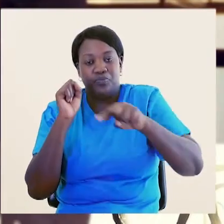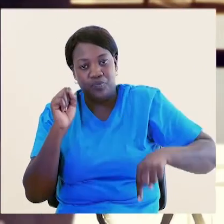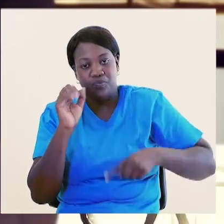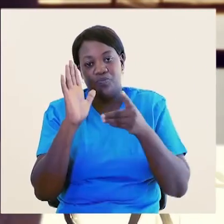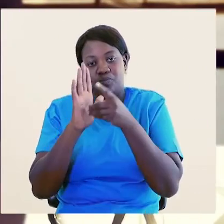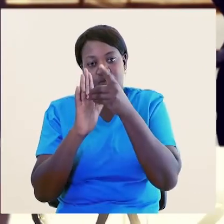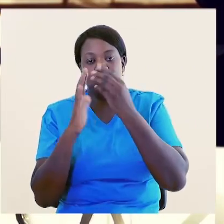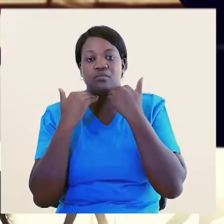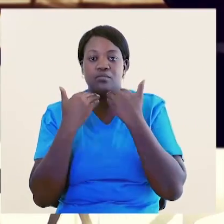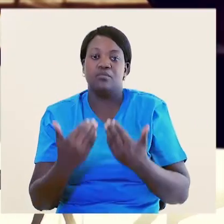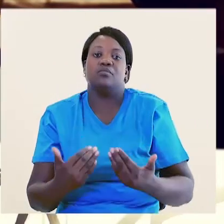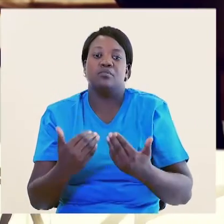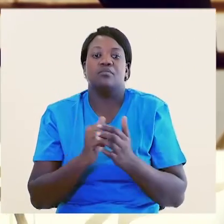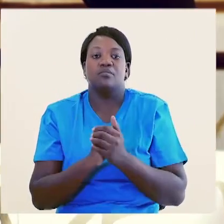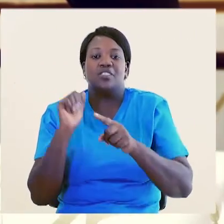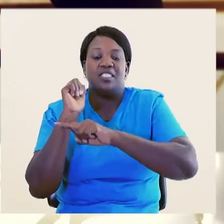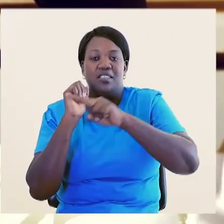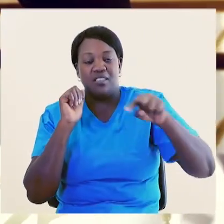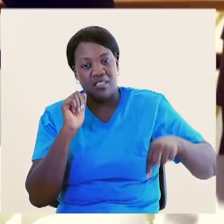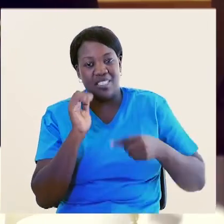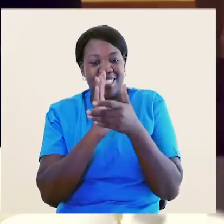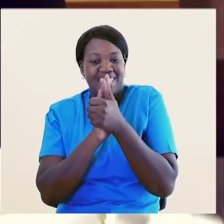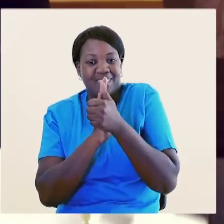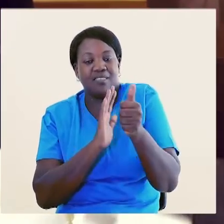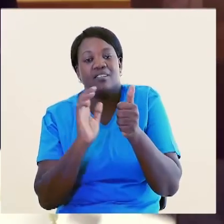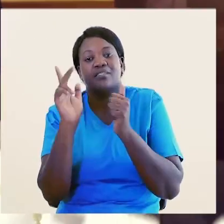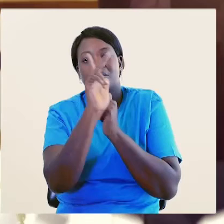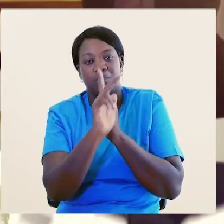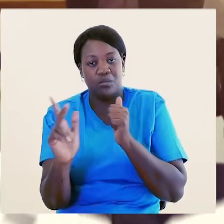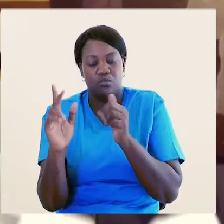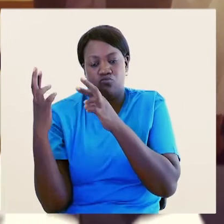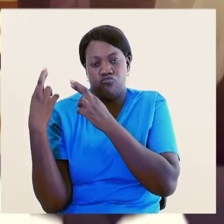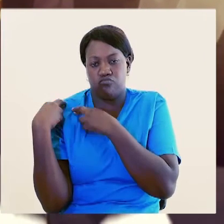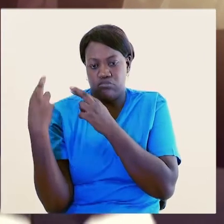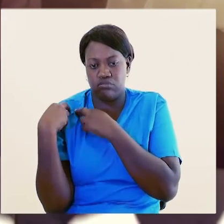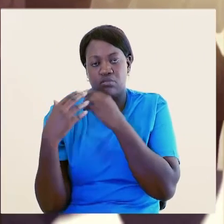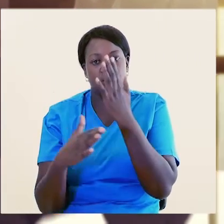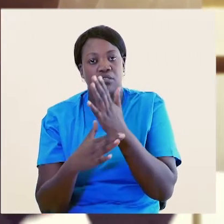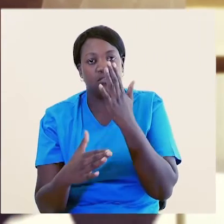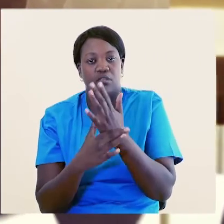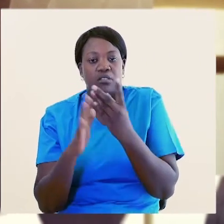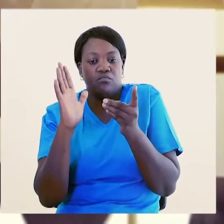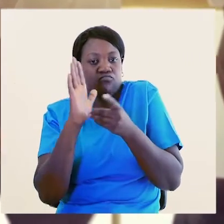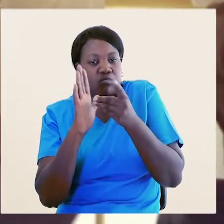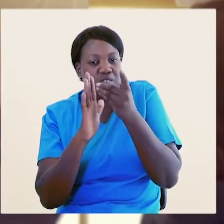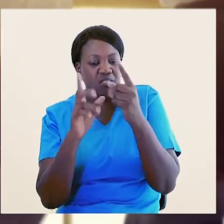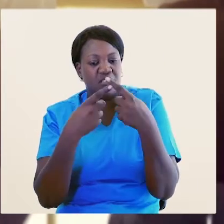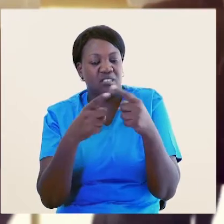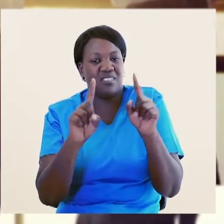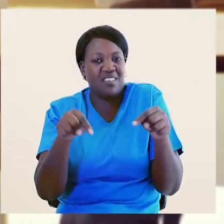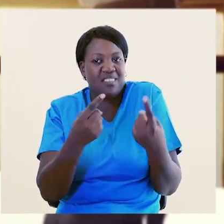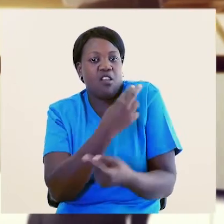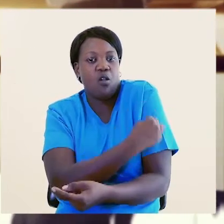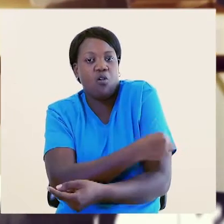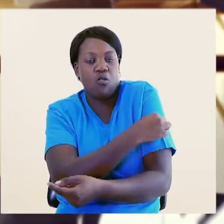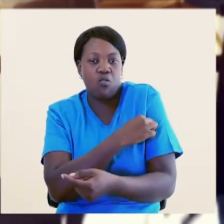also important. The country will have skilled people who can do responsible jobs and can develop industries,